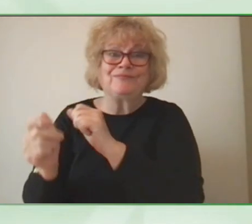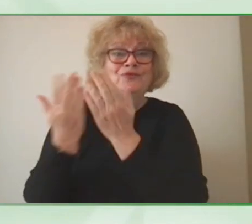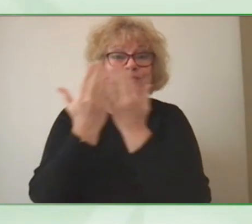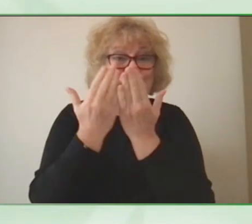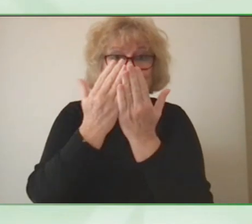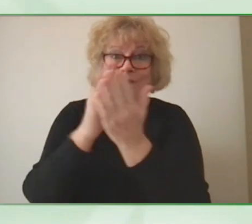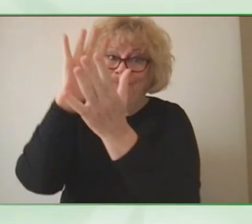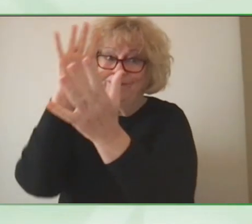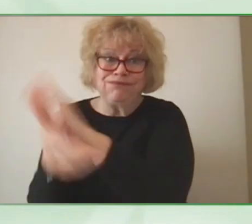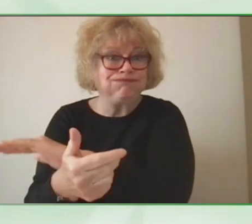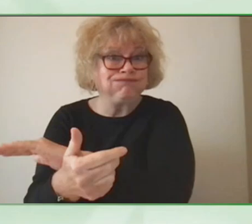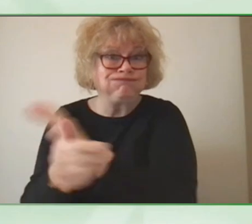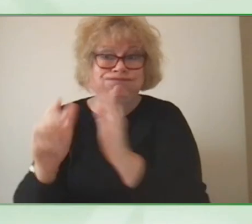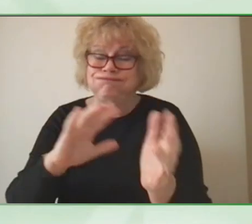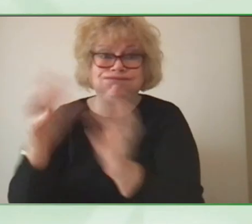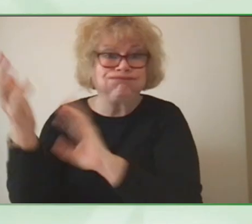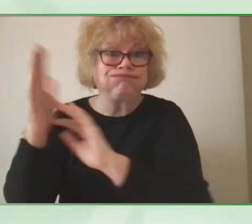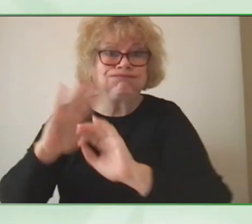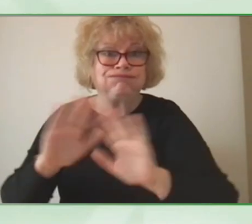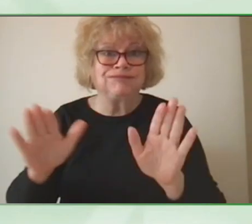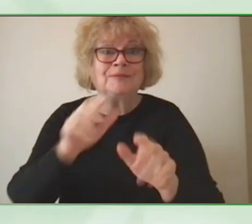evacuating to very distant